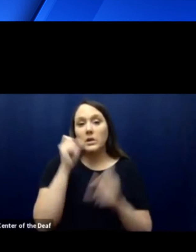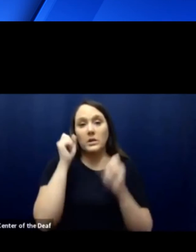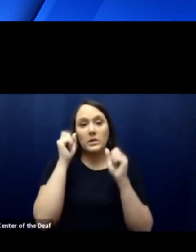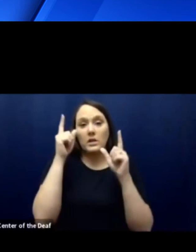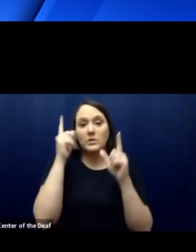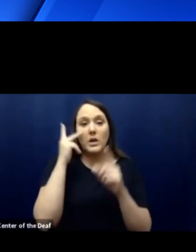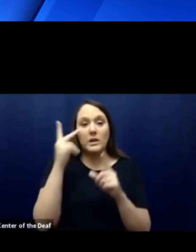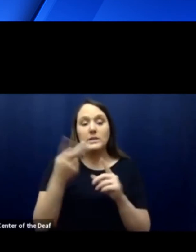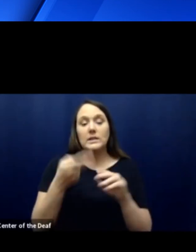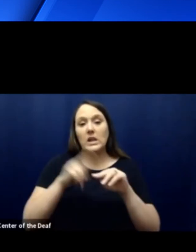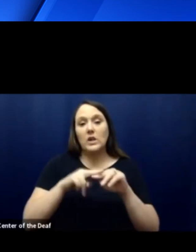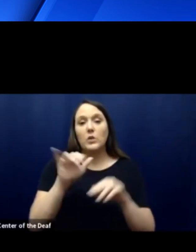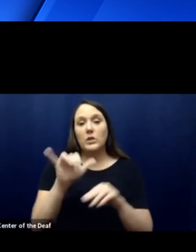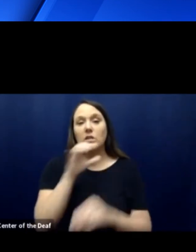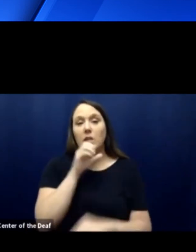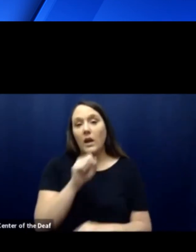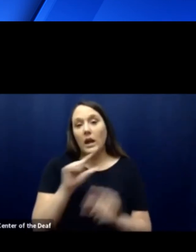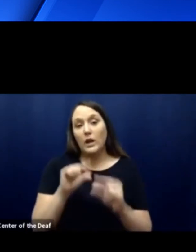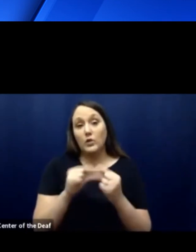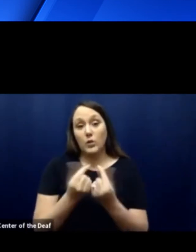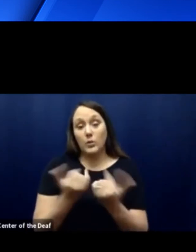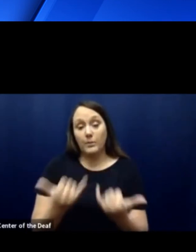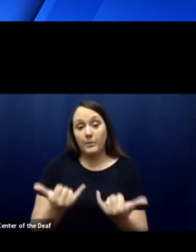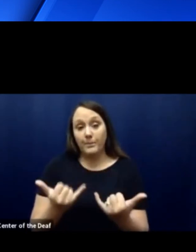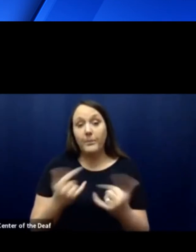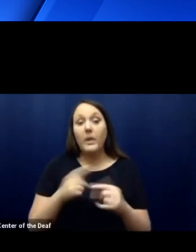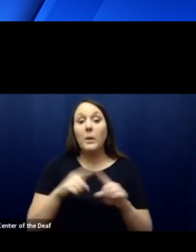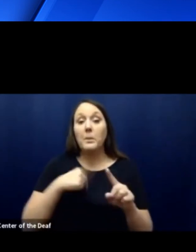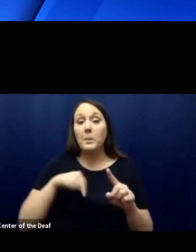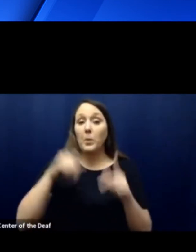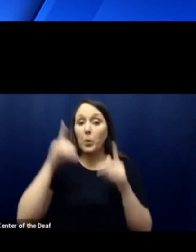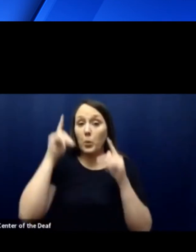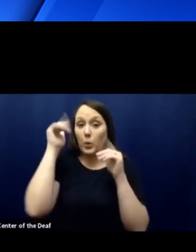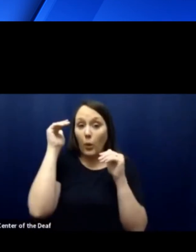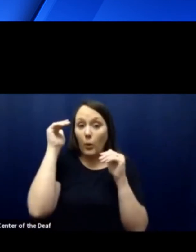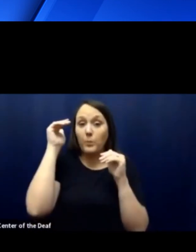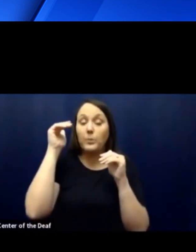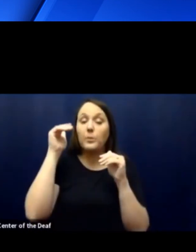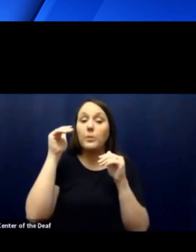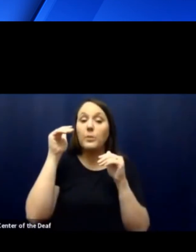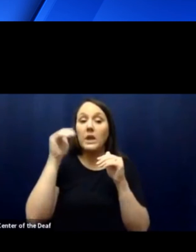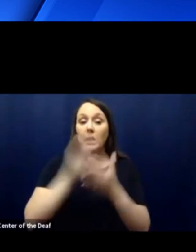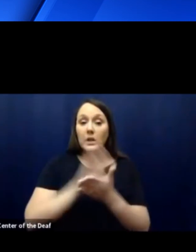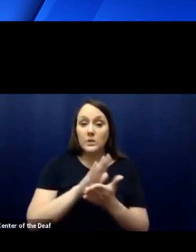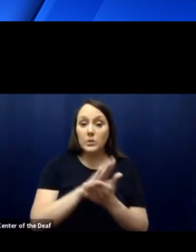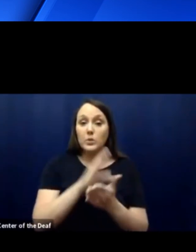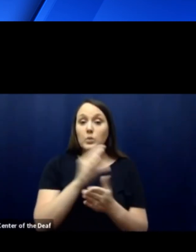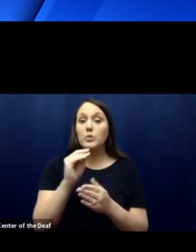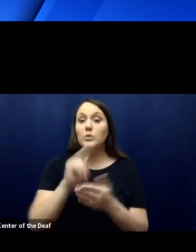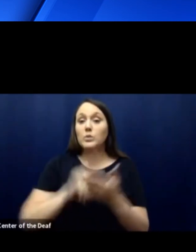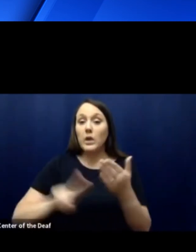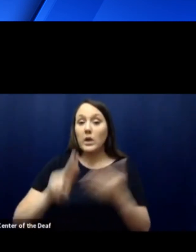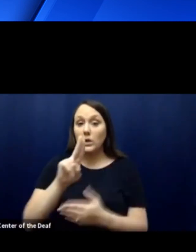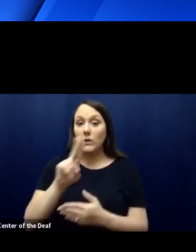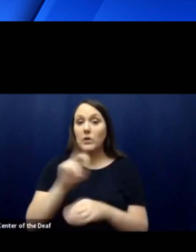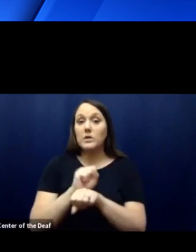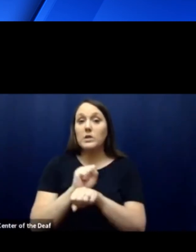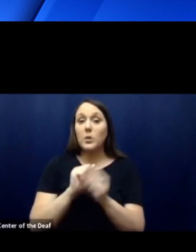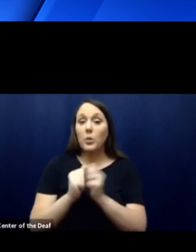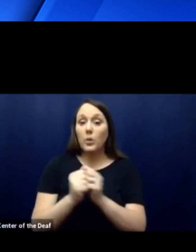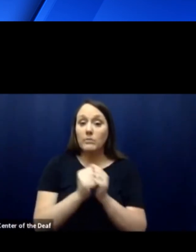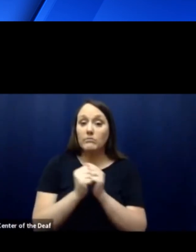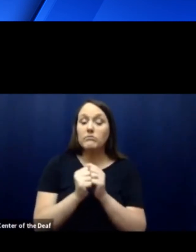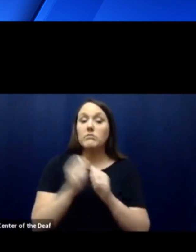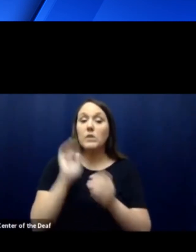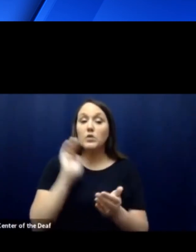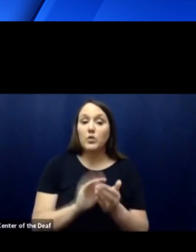seeing some increases in those age groups at this time. What we hope is that the schools and the university, and we can all work together to